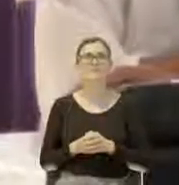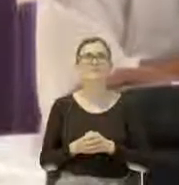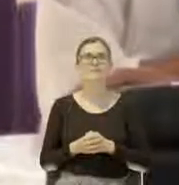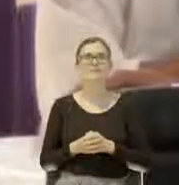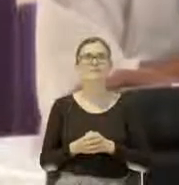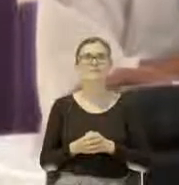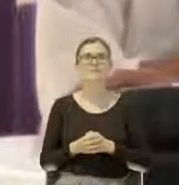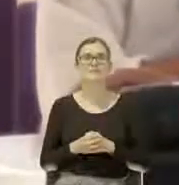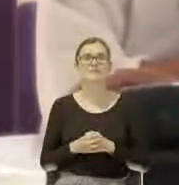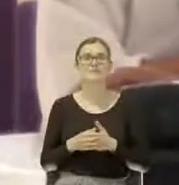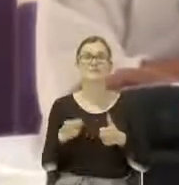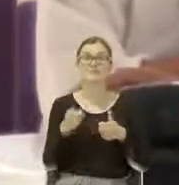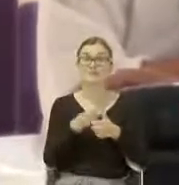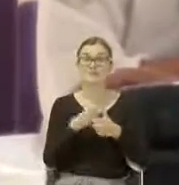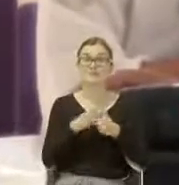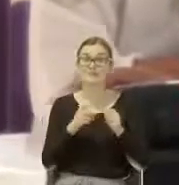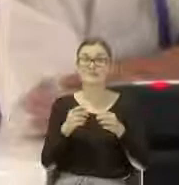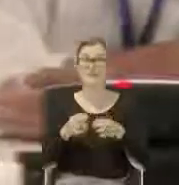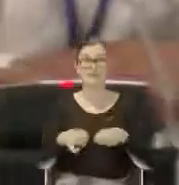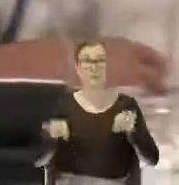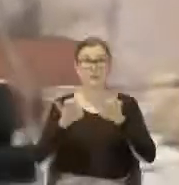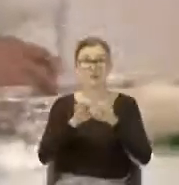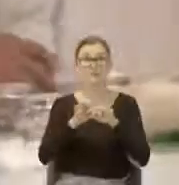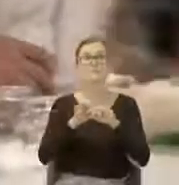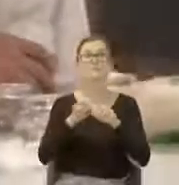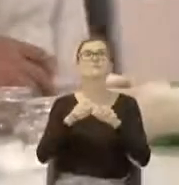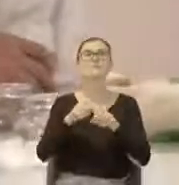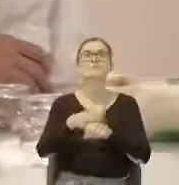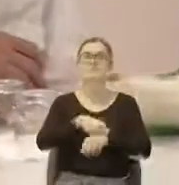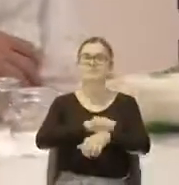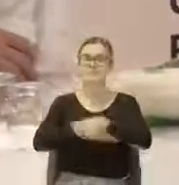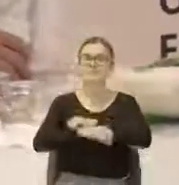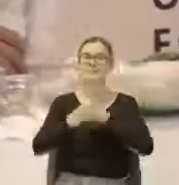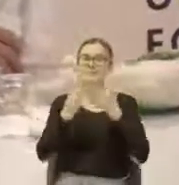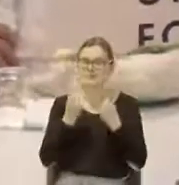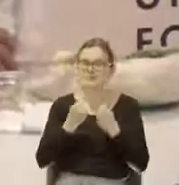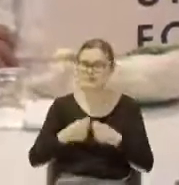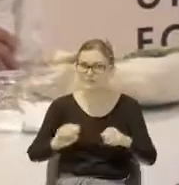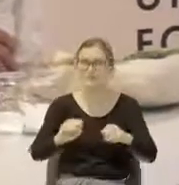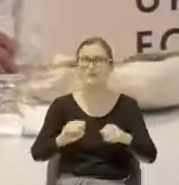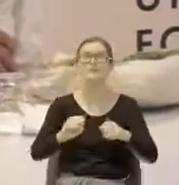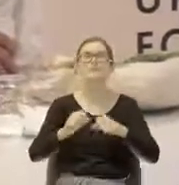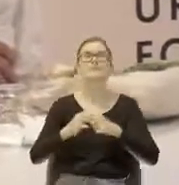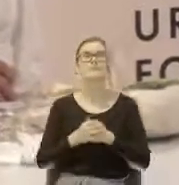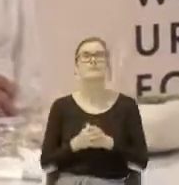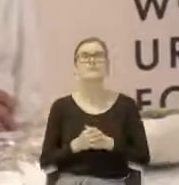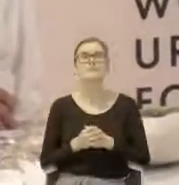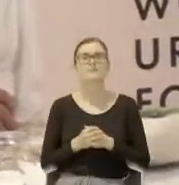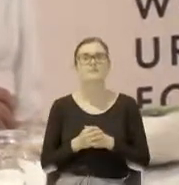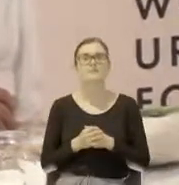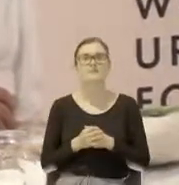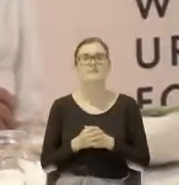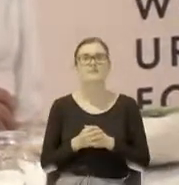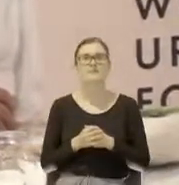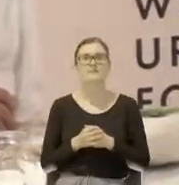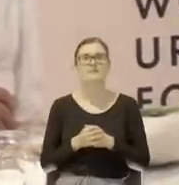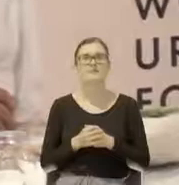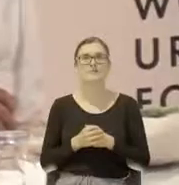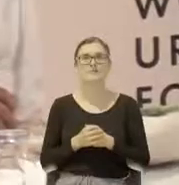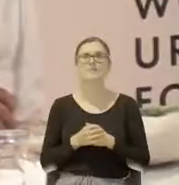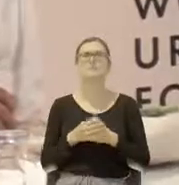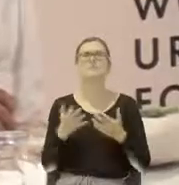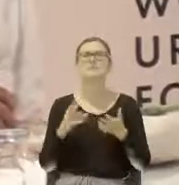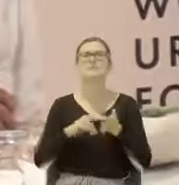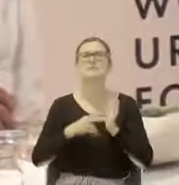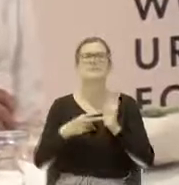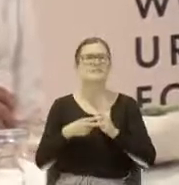action on the part of local and regional governments as an association at the global level, an issue that the mayor from Bogota pushed us to think about more. The